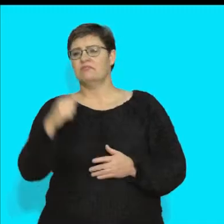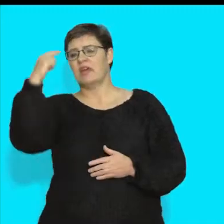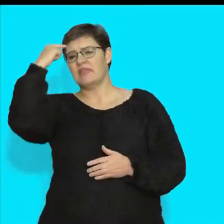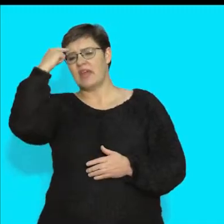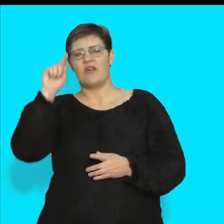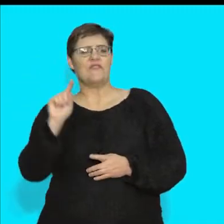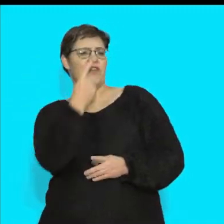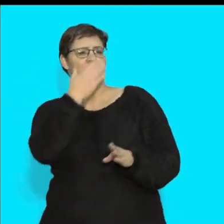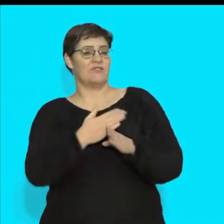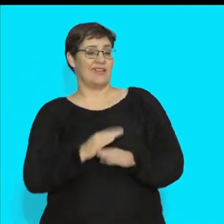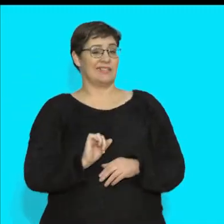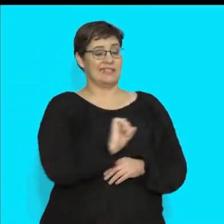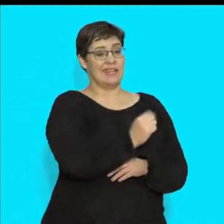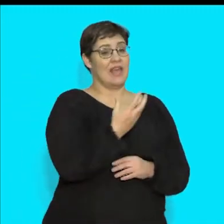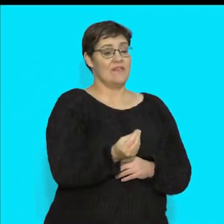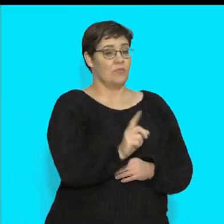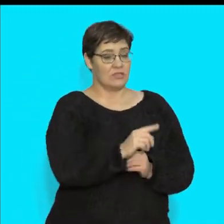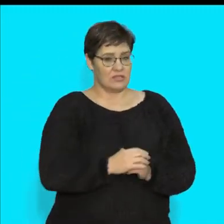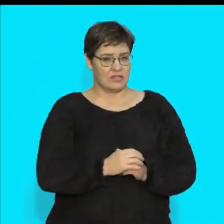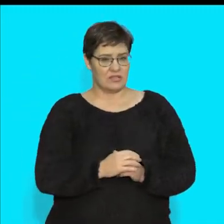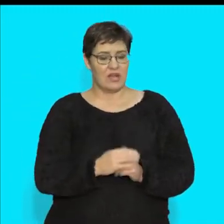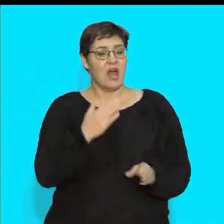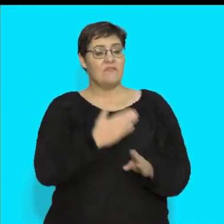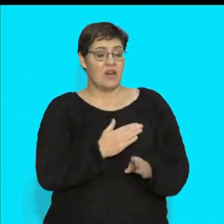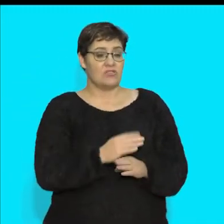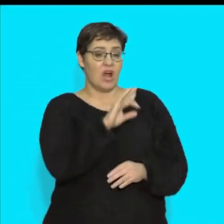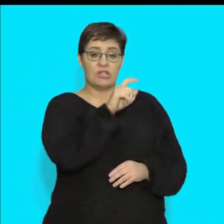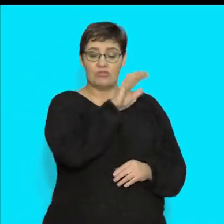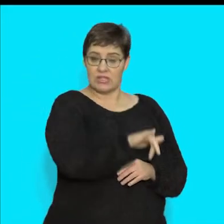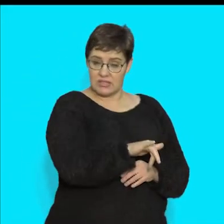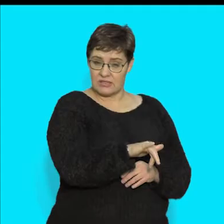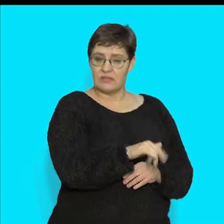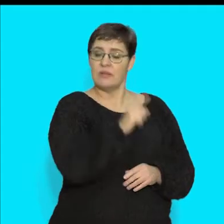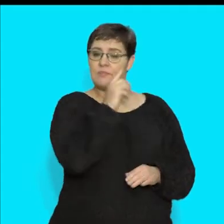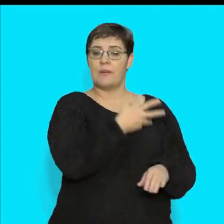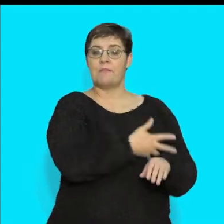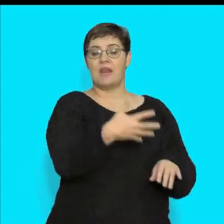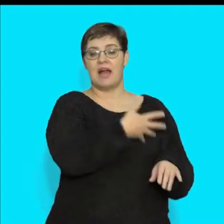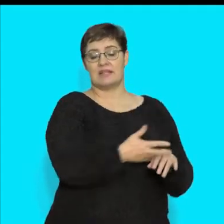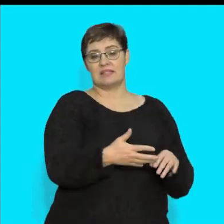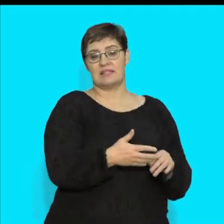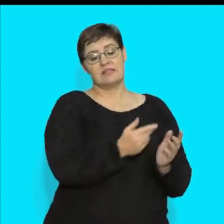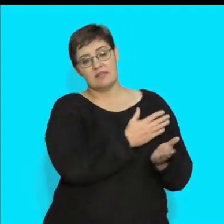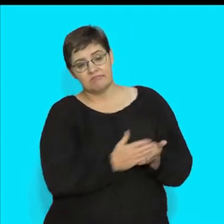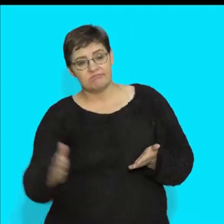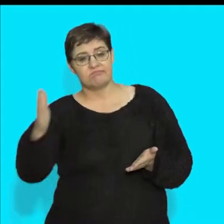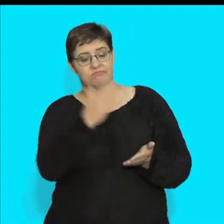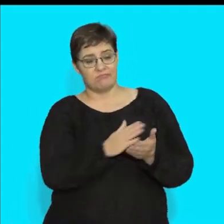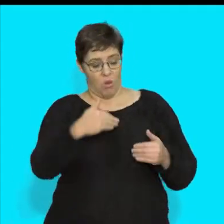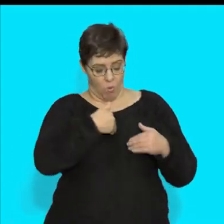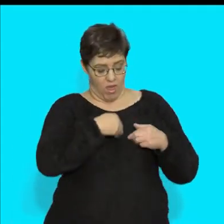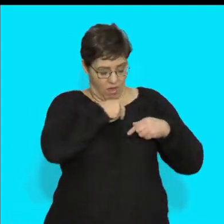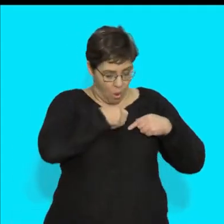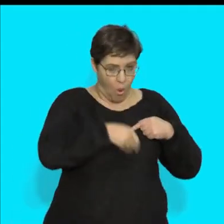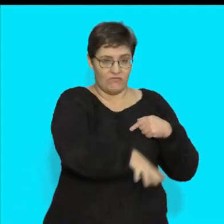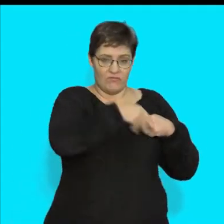the first function that I've put here. The function of an artery takes blood away from the heart.